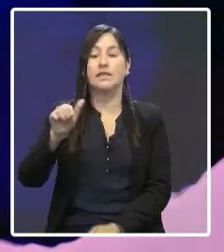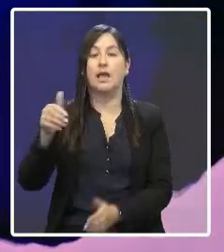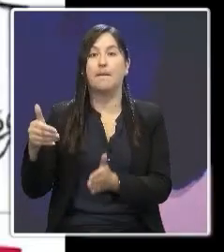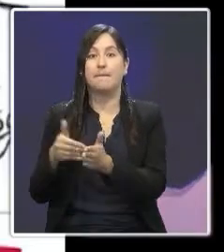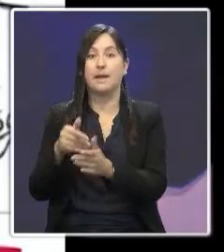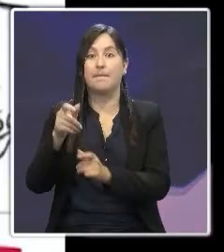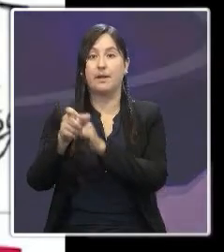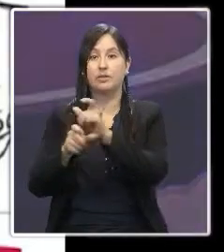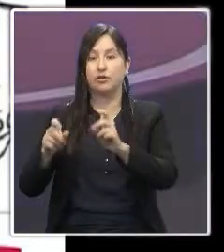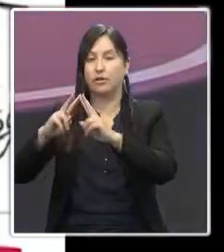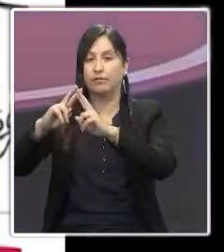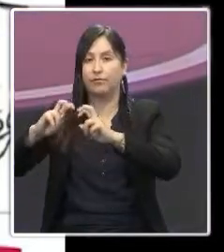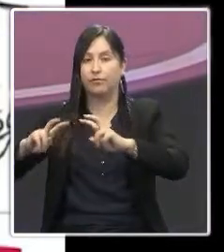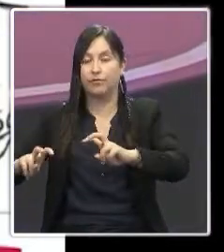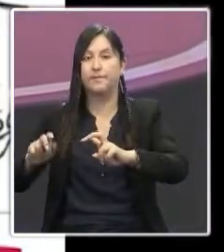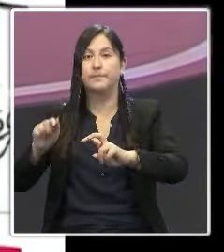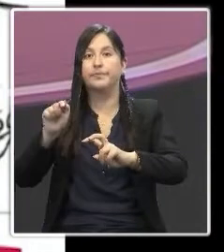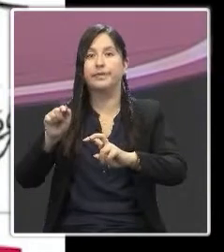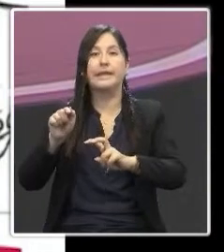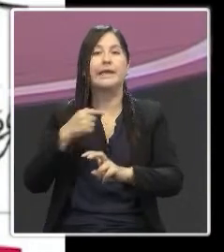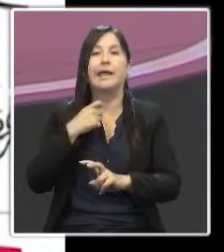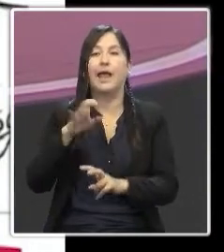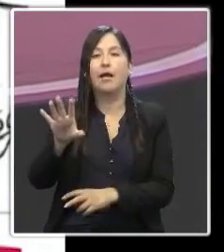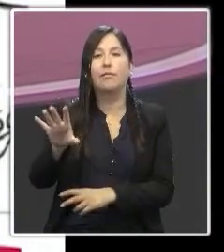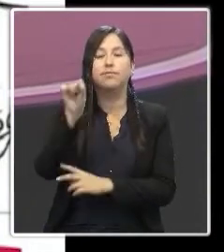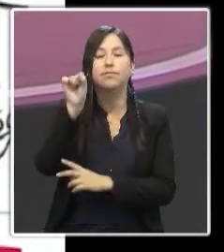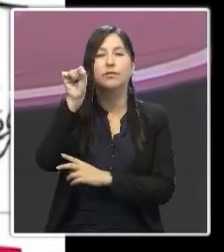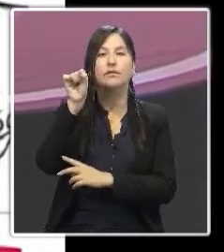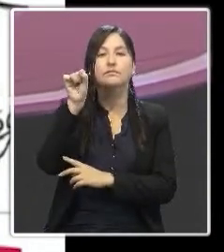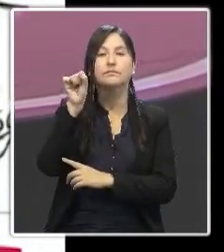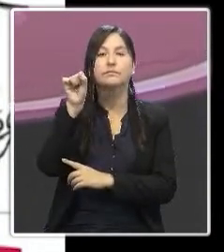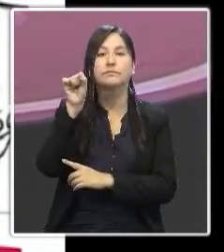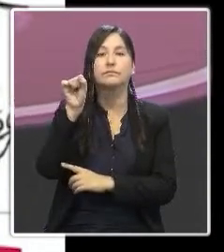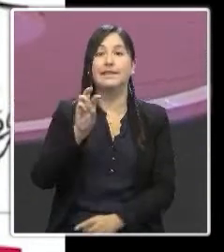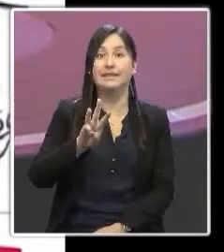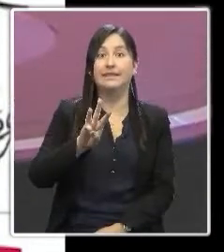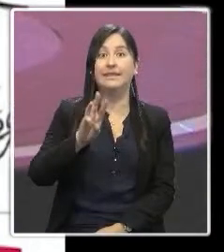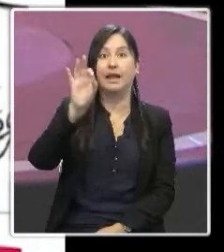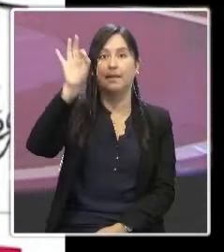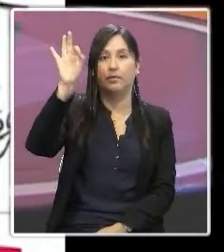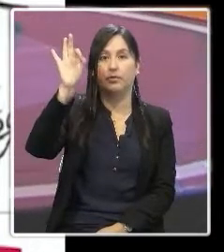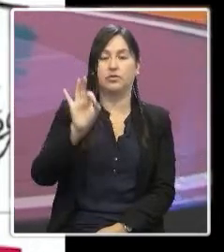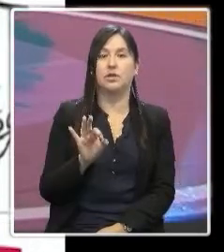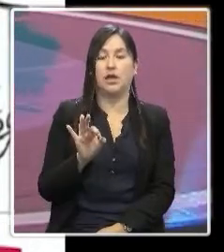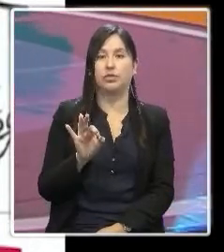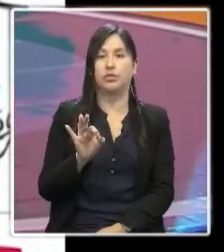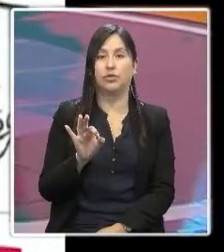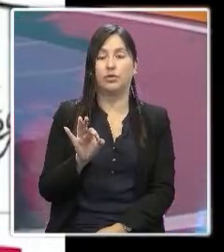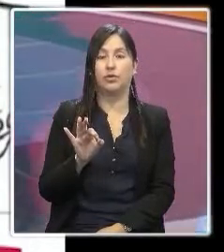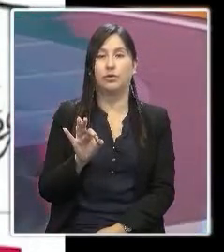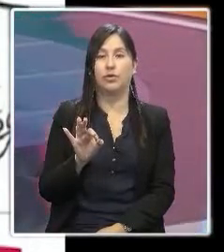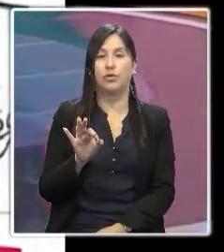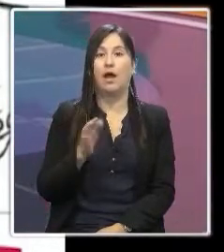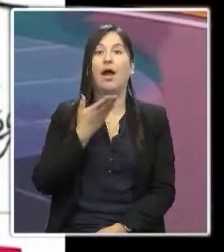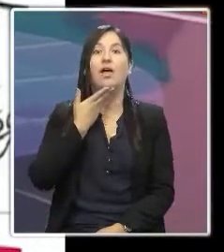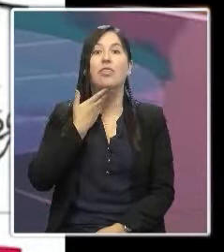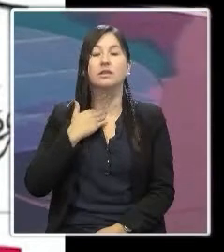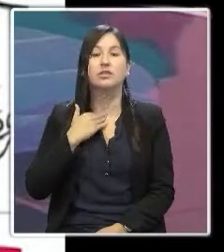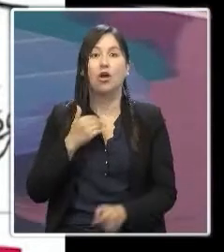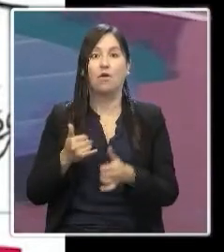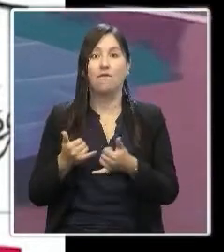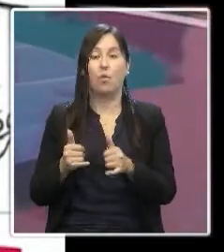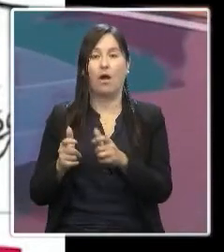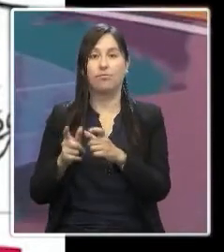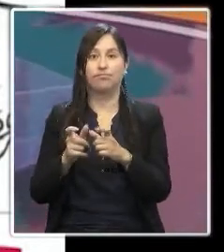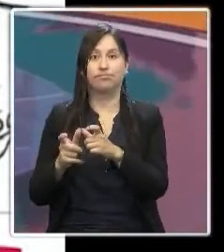of internet gaming disorder was just over 3%. But when they looked at those studies that were the highest quality studies and more representative